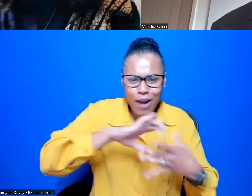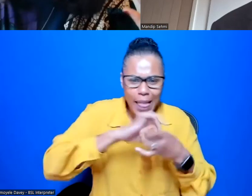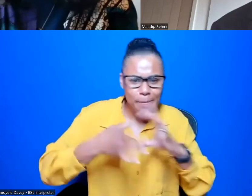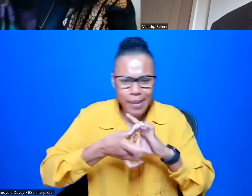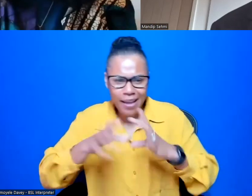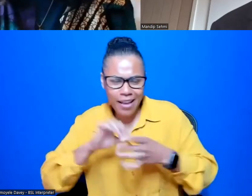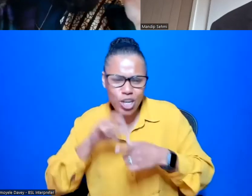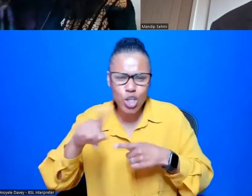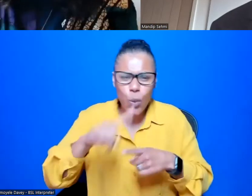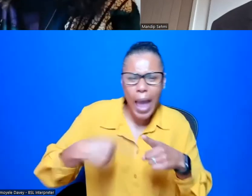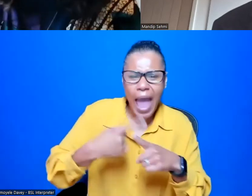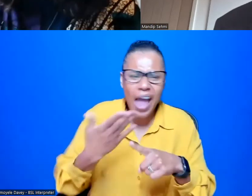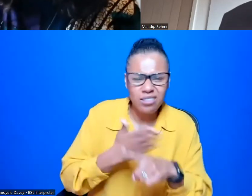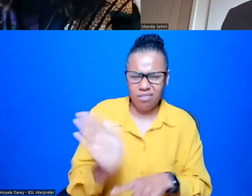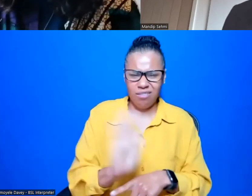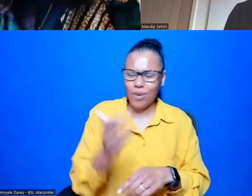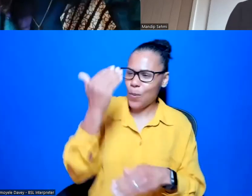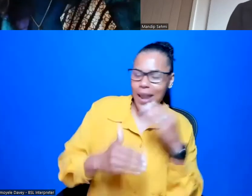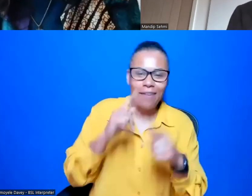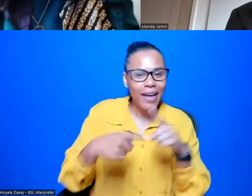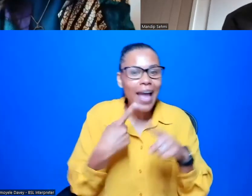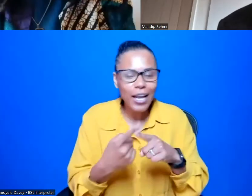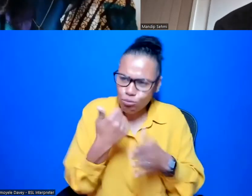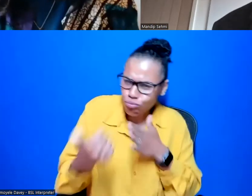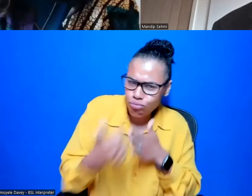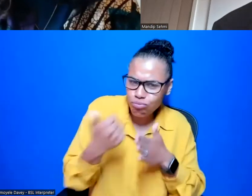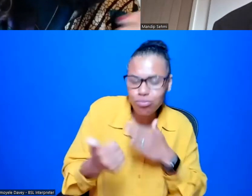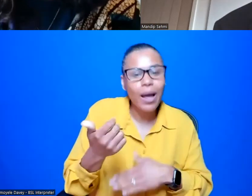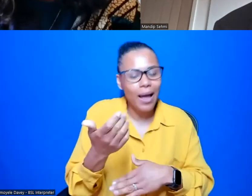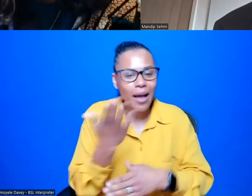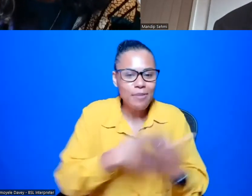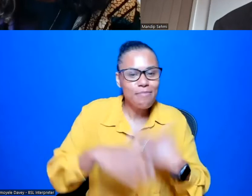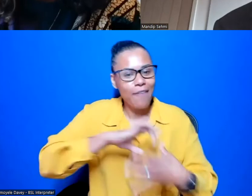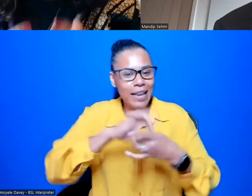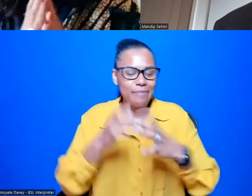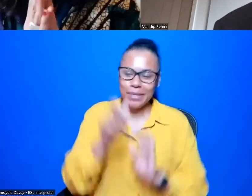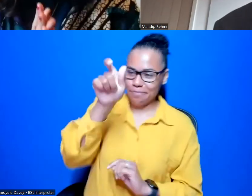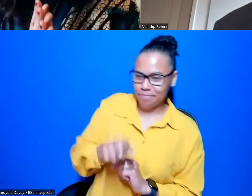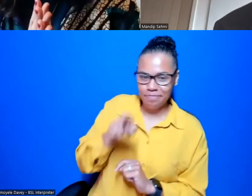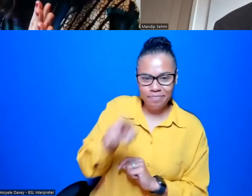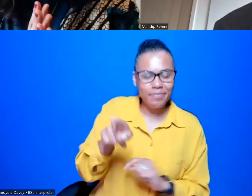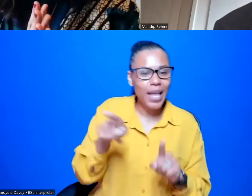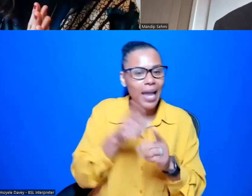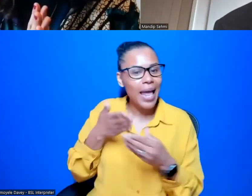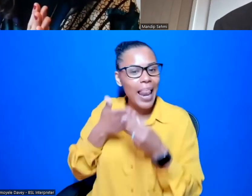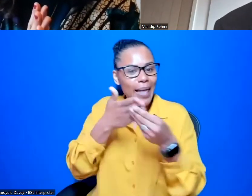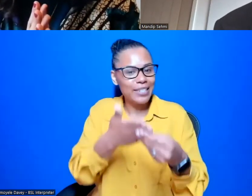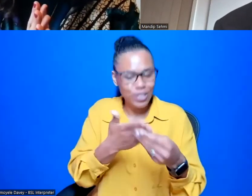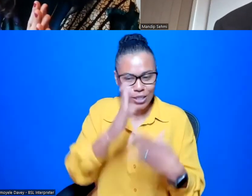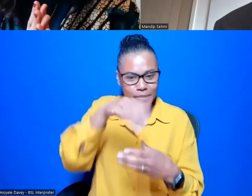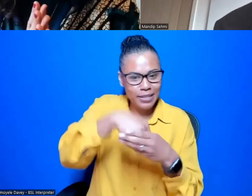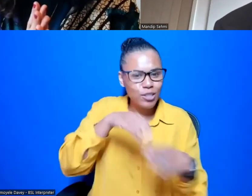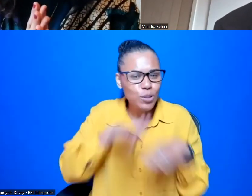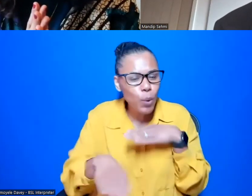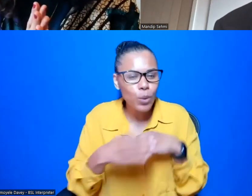never like down with that. You're always a Paralympian, and now in a leadership role within sport. So Mandeep, a very warm welcome to you, and thank